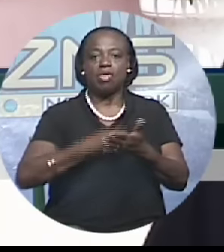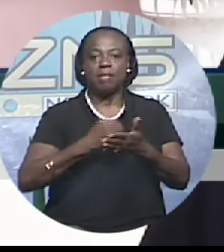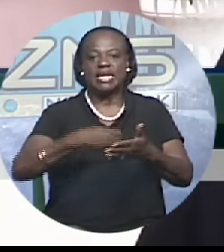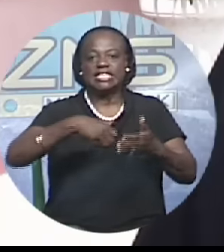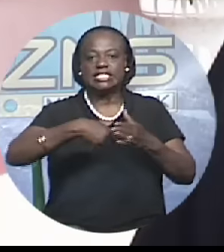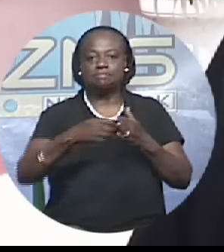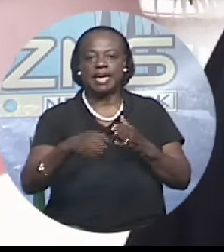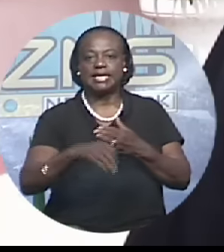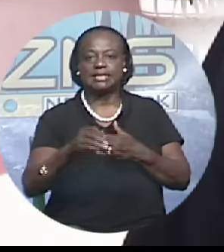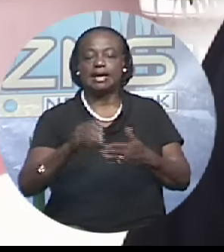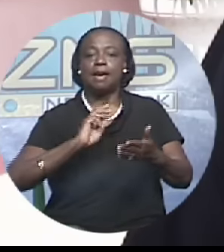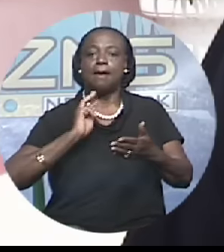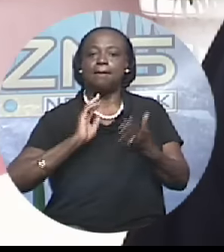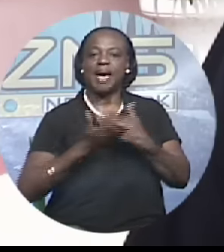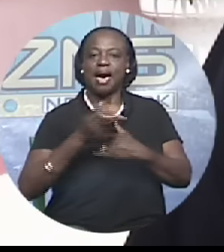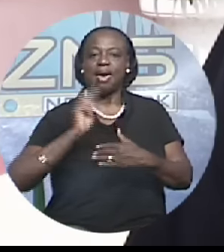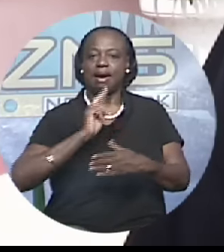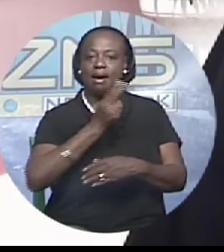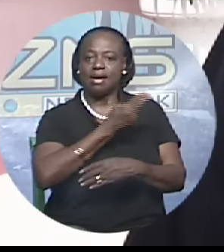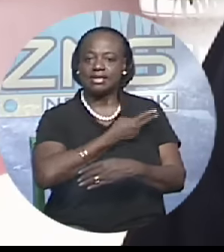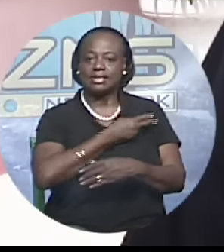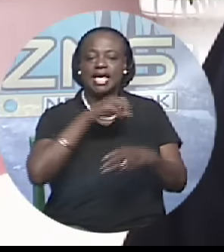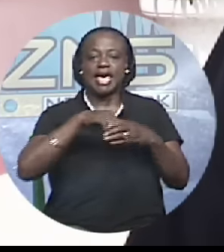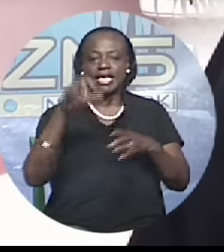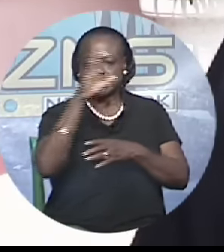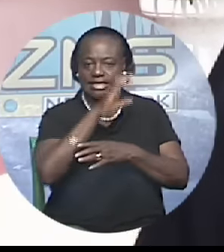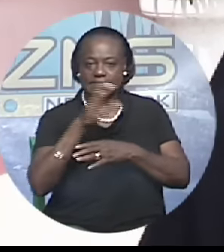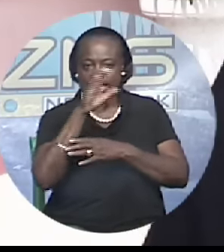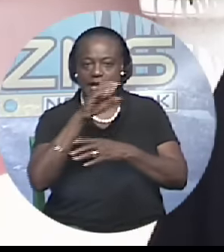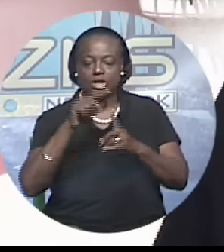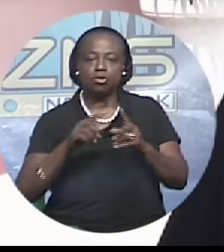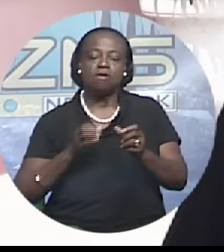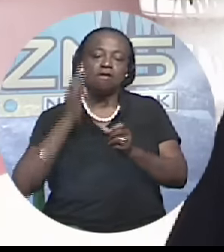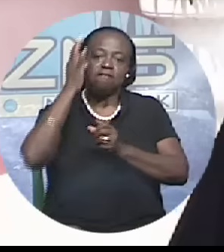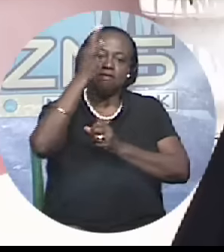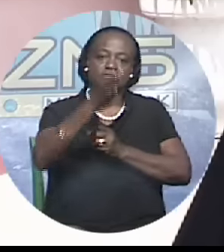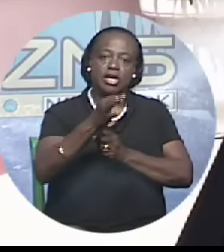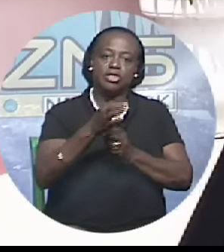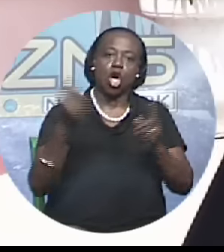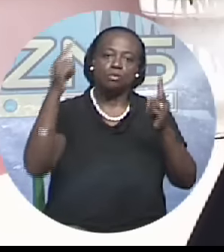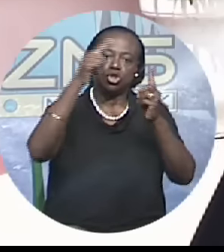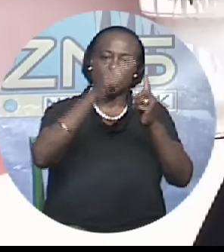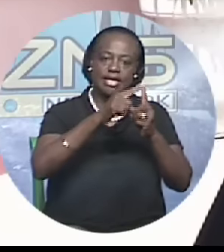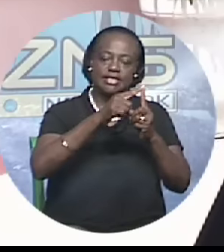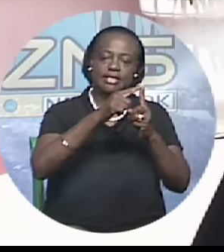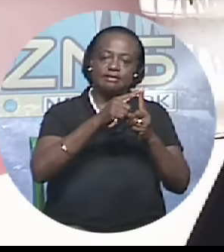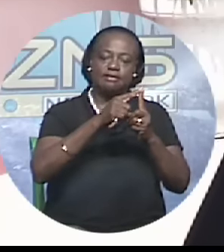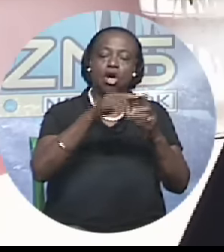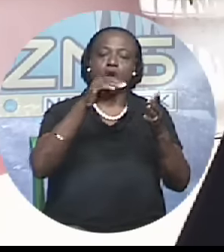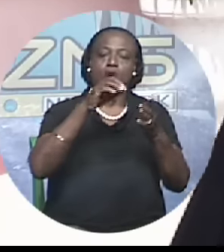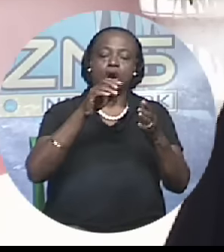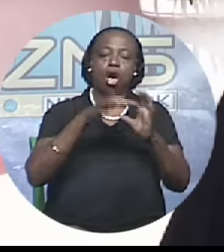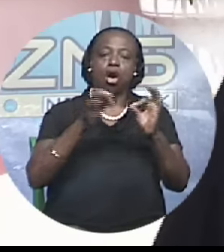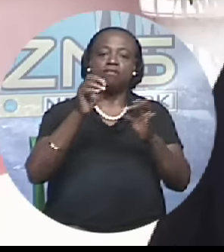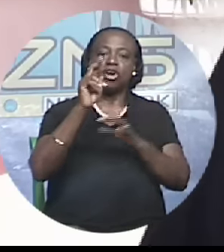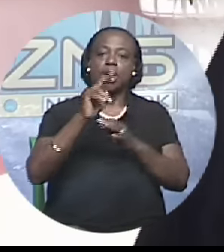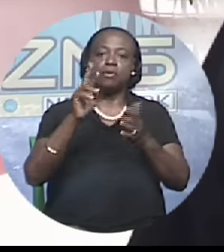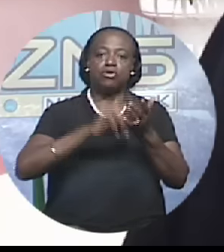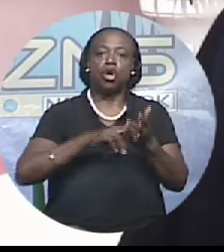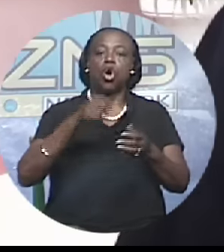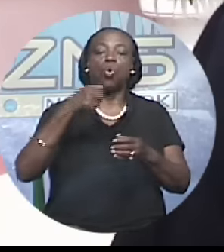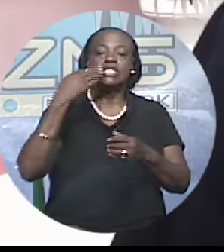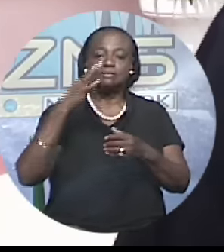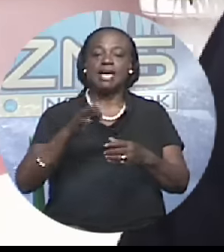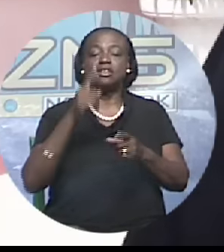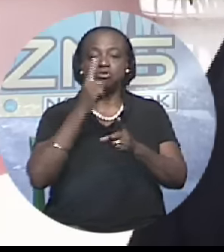spent by us in seeking to further the objectives, the aims of urban renewal, was spent